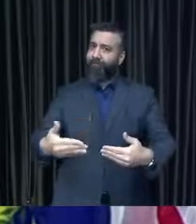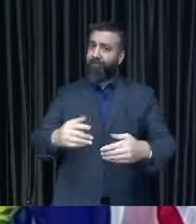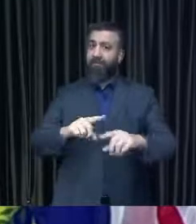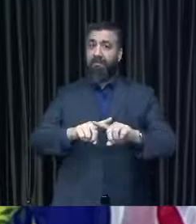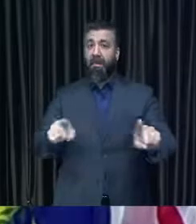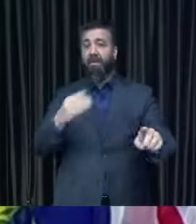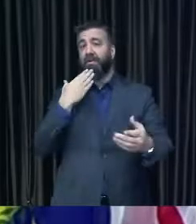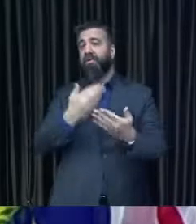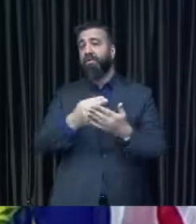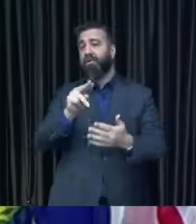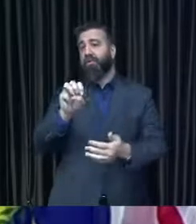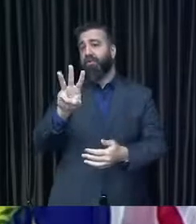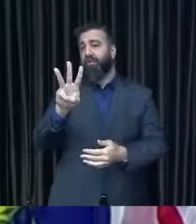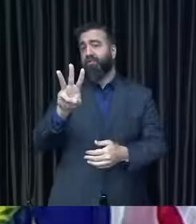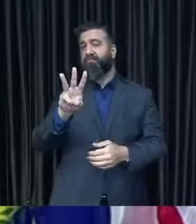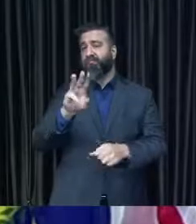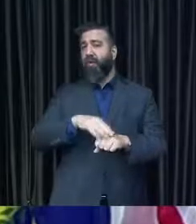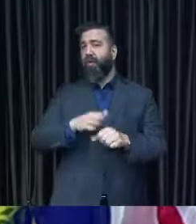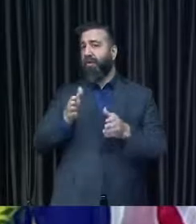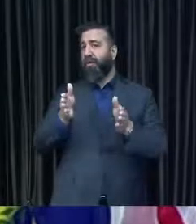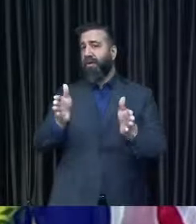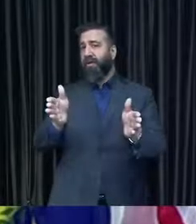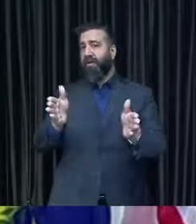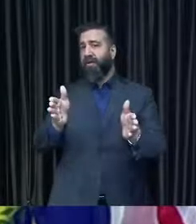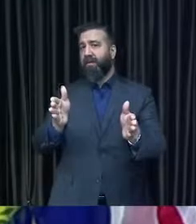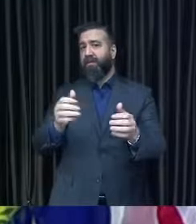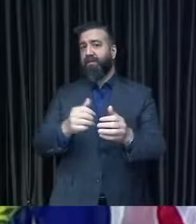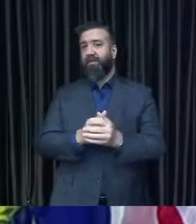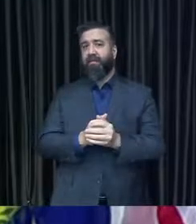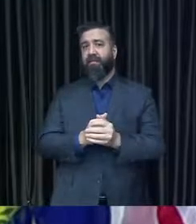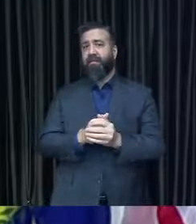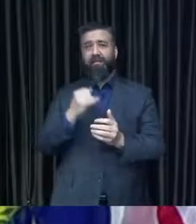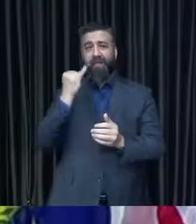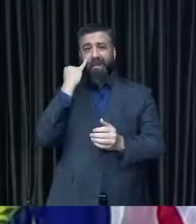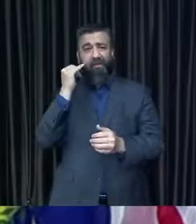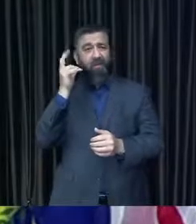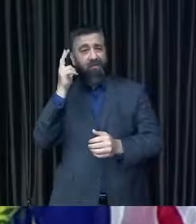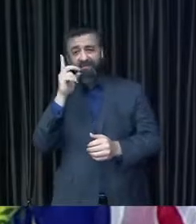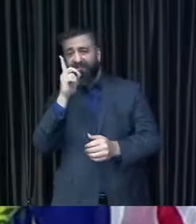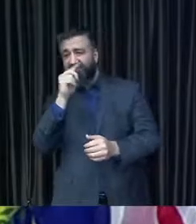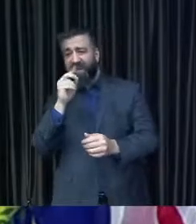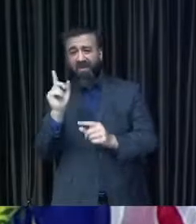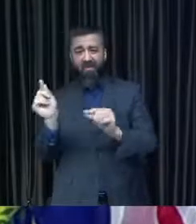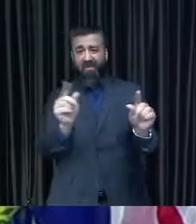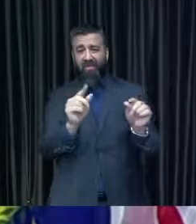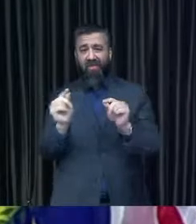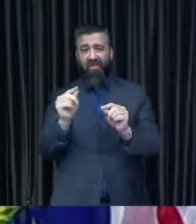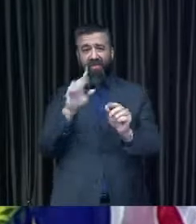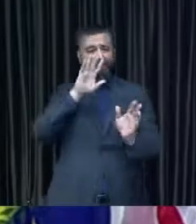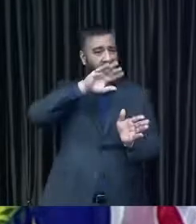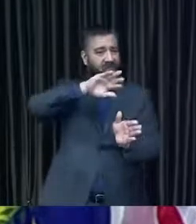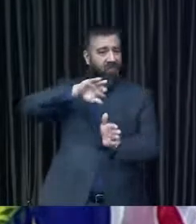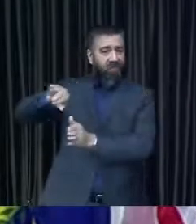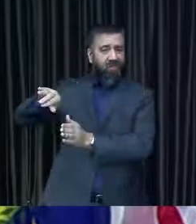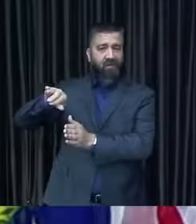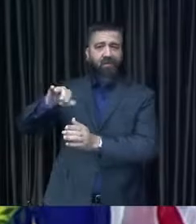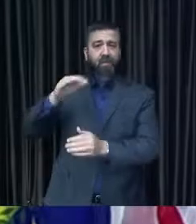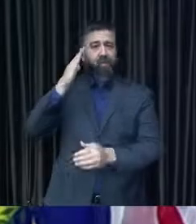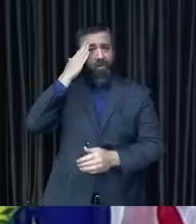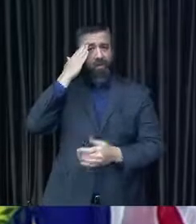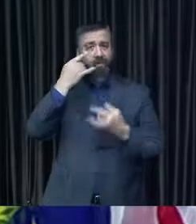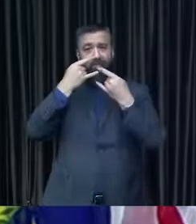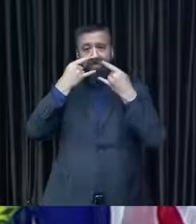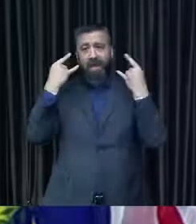way. Stay resolute, push back against misinformation. We know that masks save lives. We know that